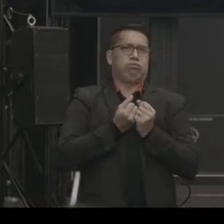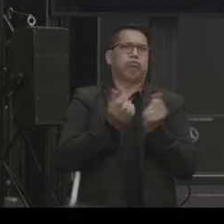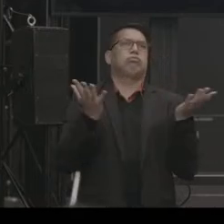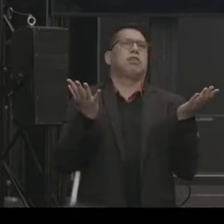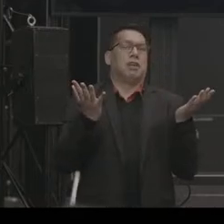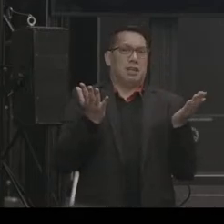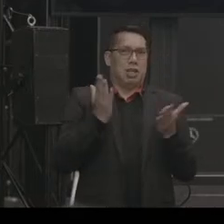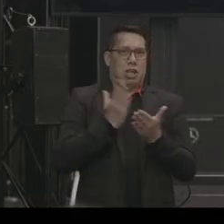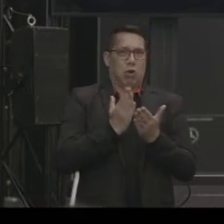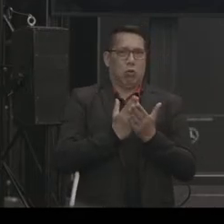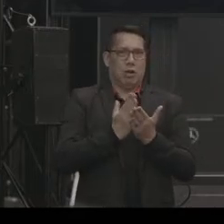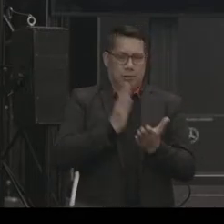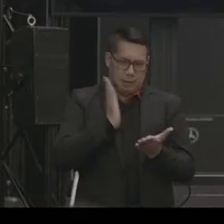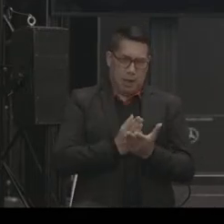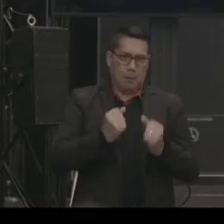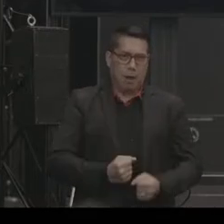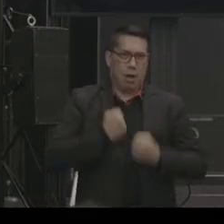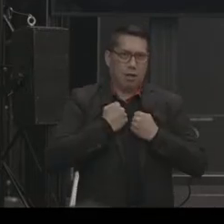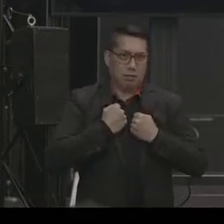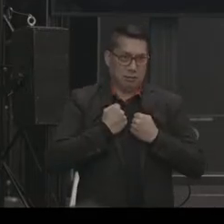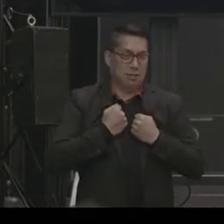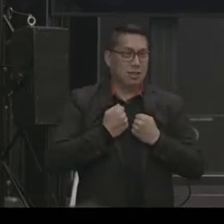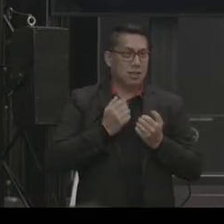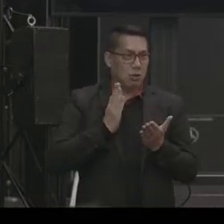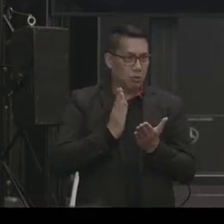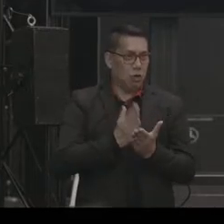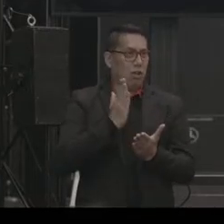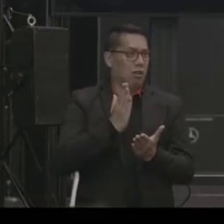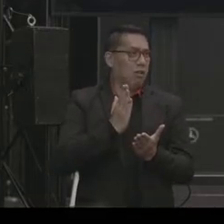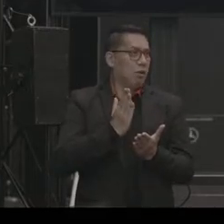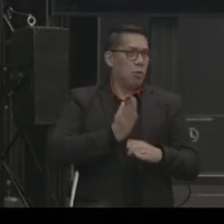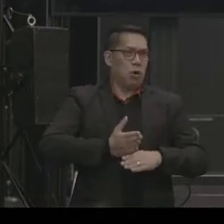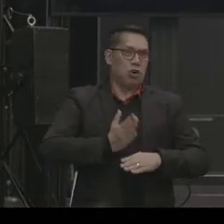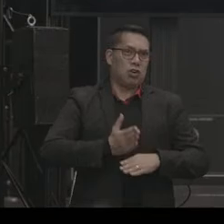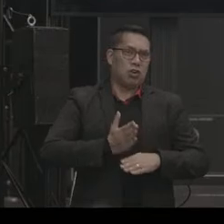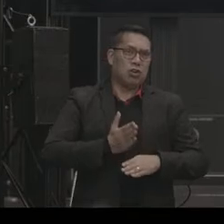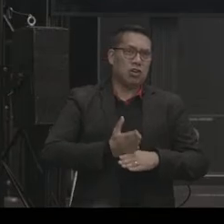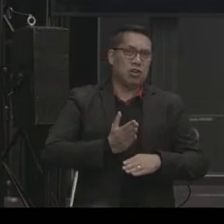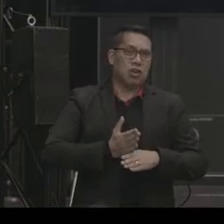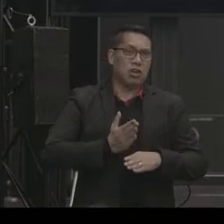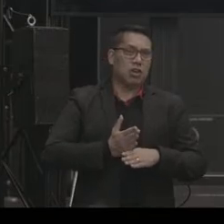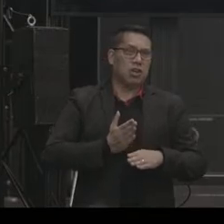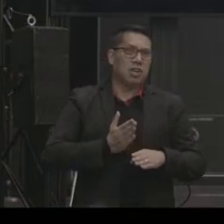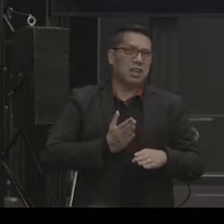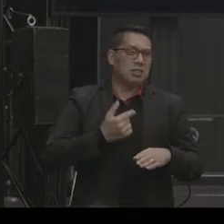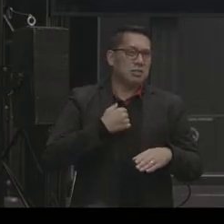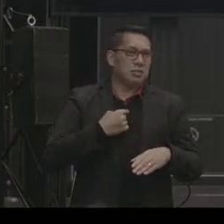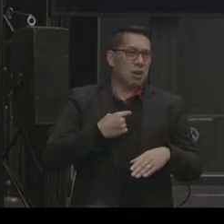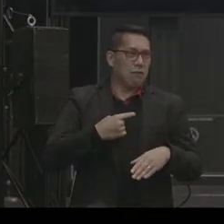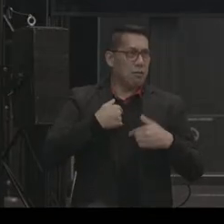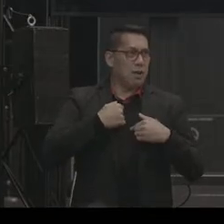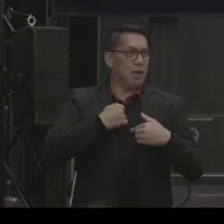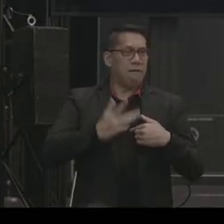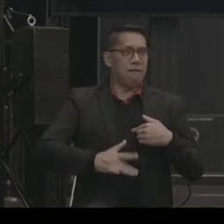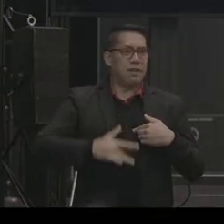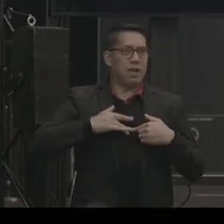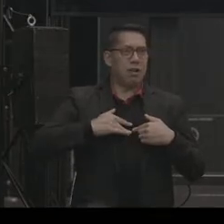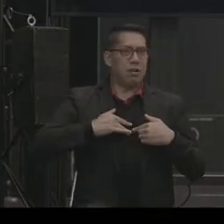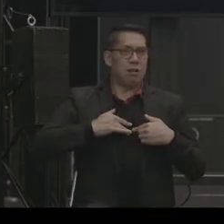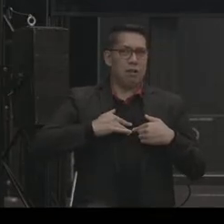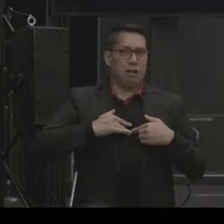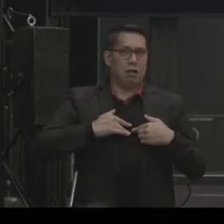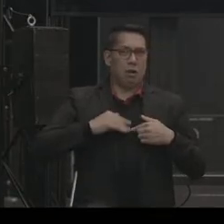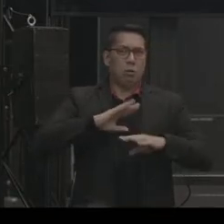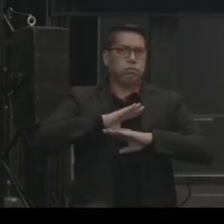absolutely unapologetic, definitely authentic. And so I think for me, it's been so fulfilling in recent